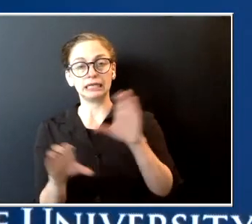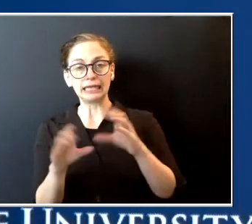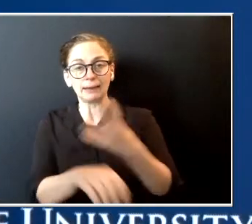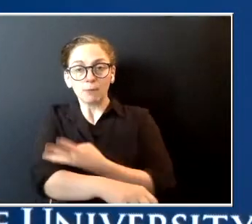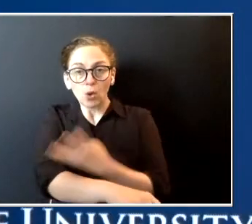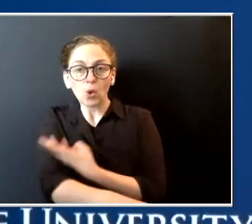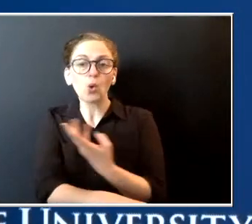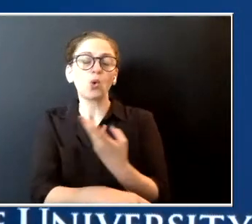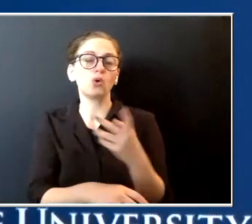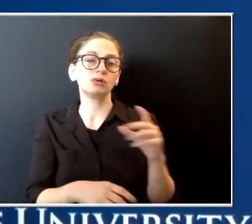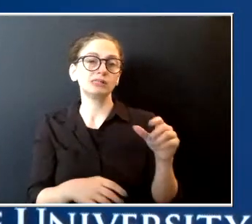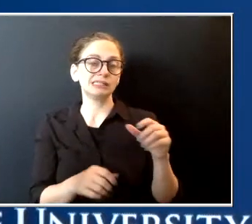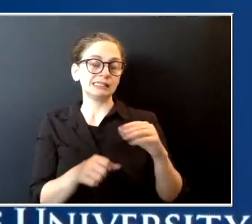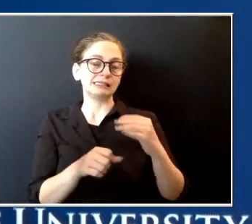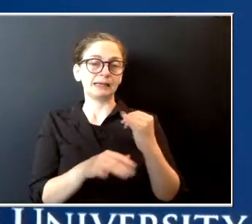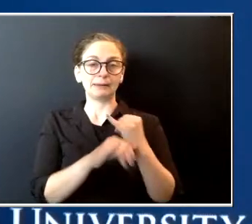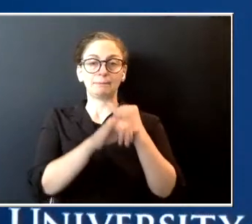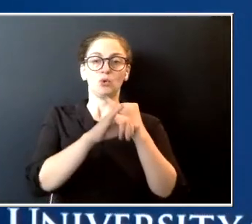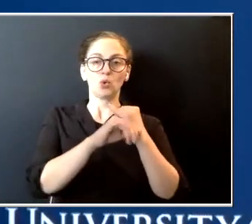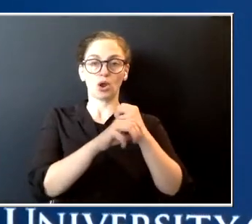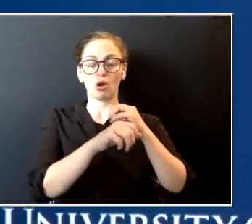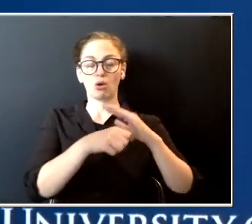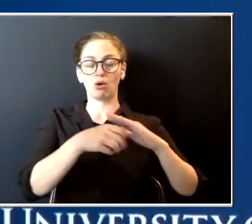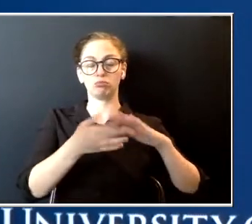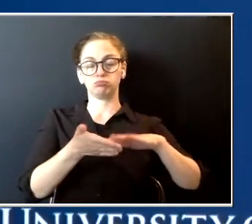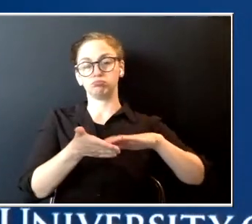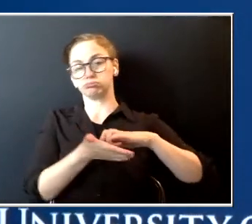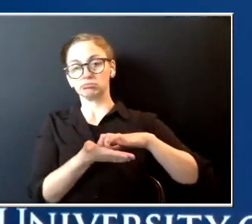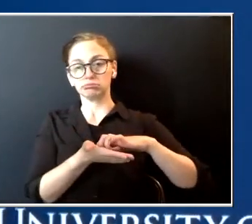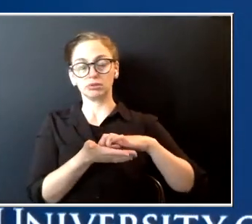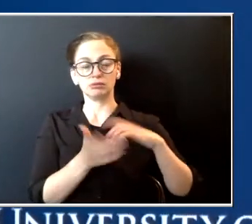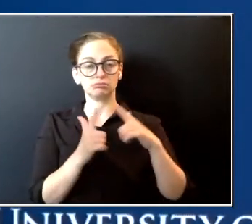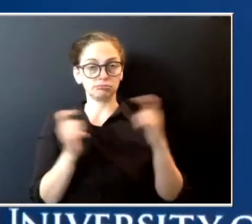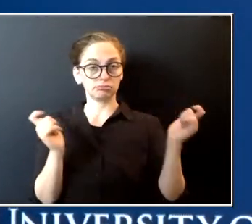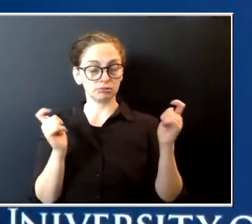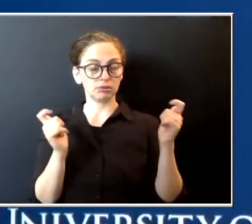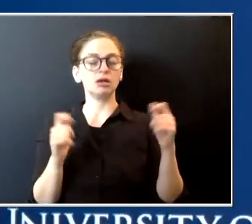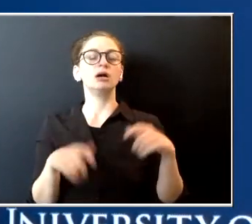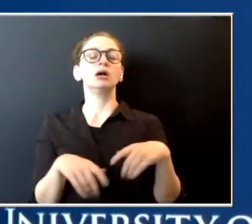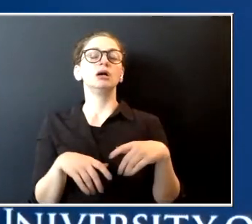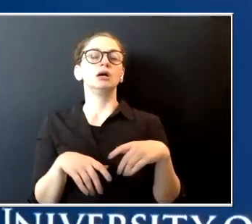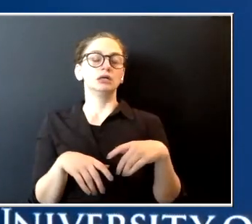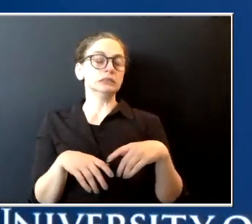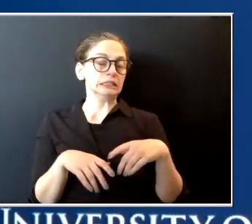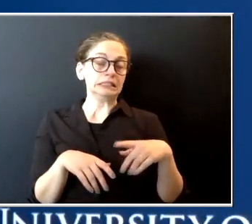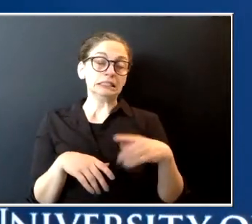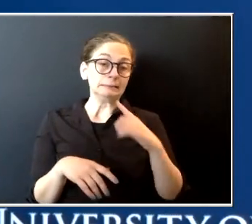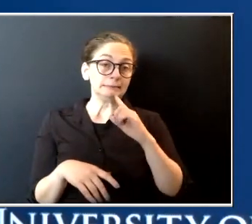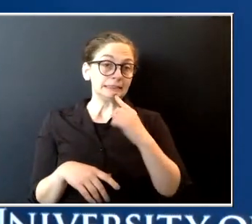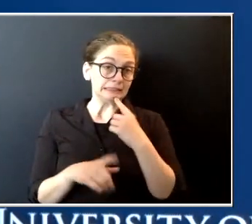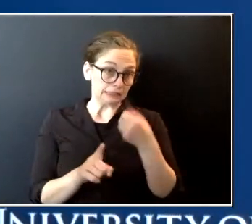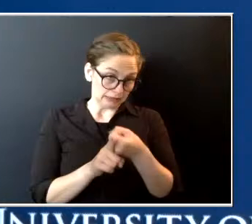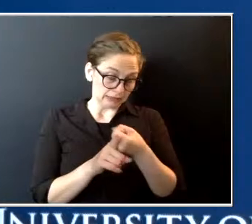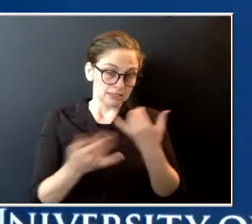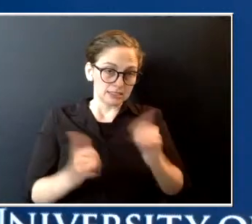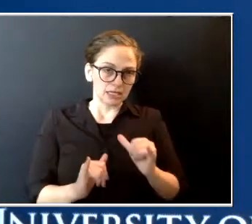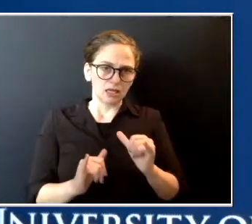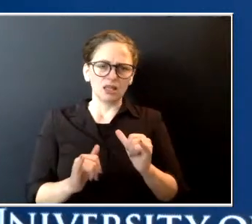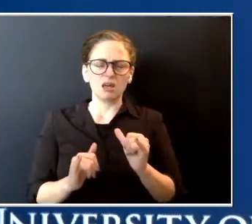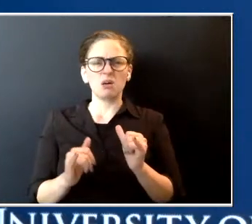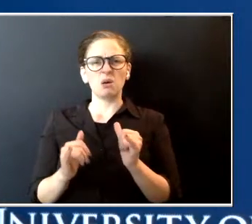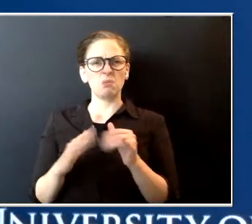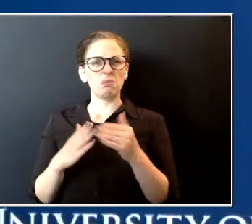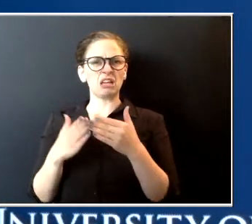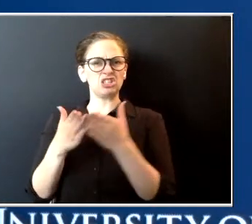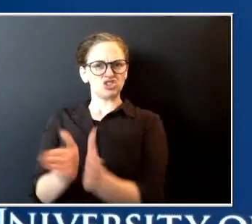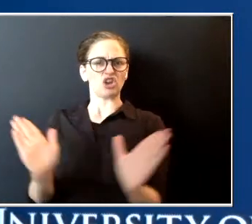are taking that would make them immune compromised. But for the most part, the general population is probably not going to